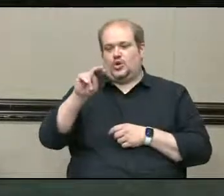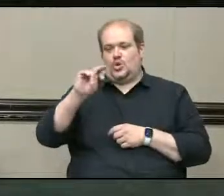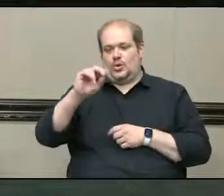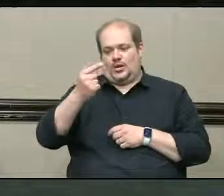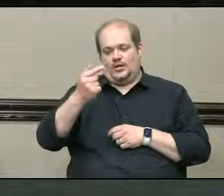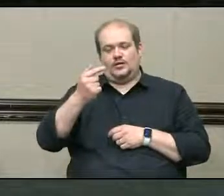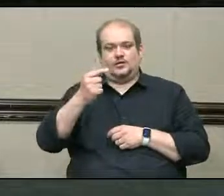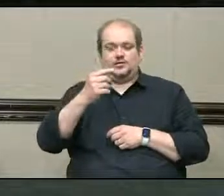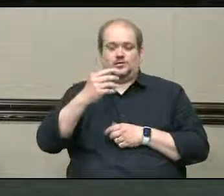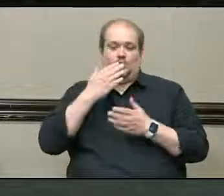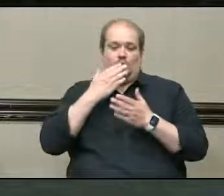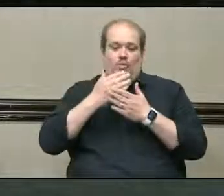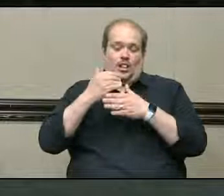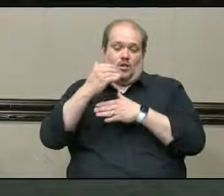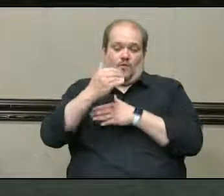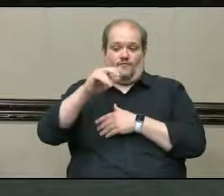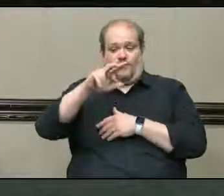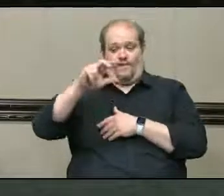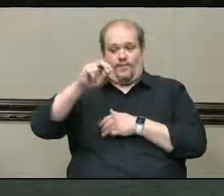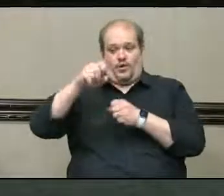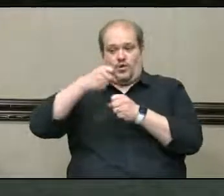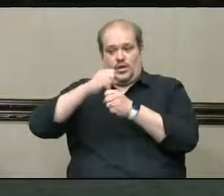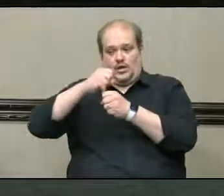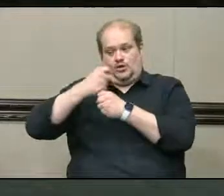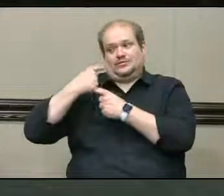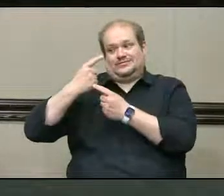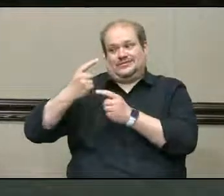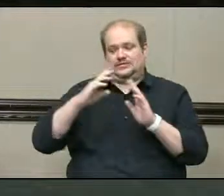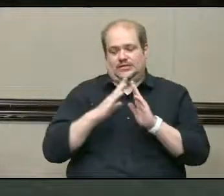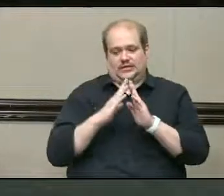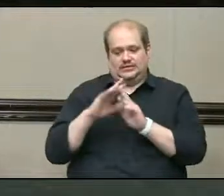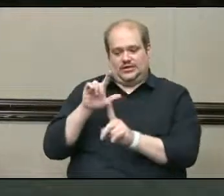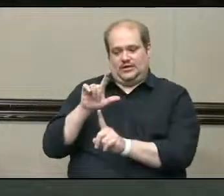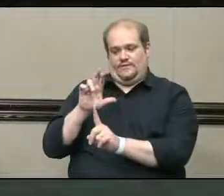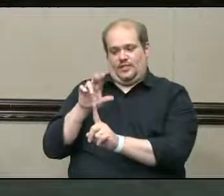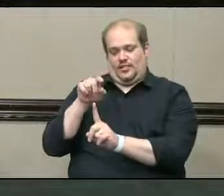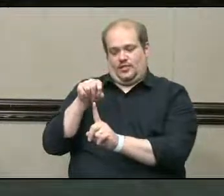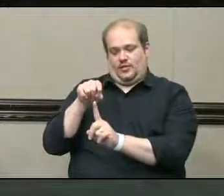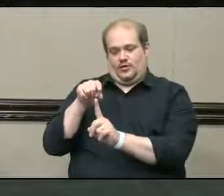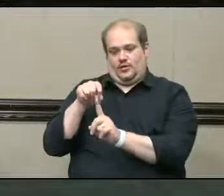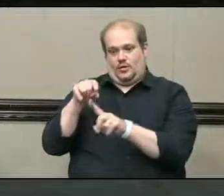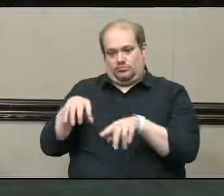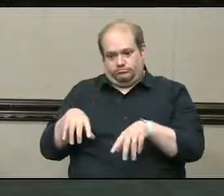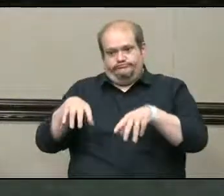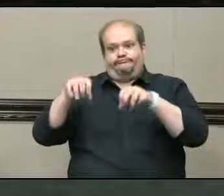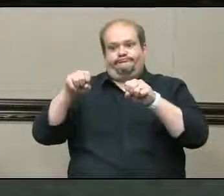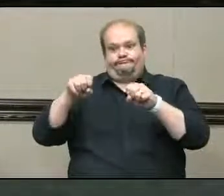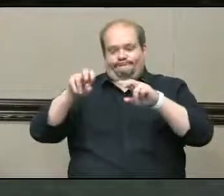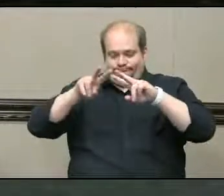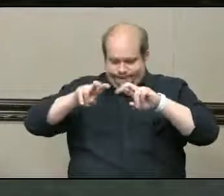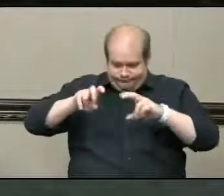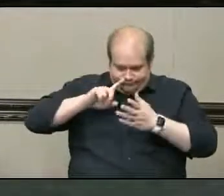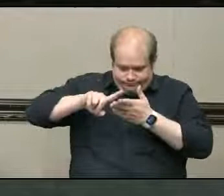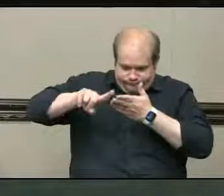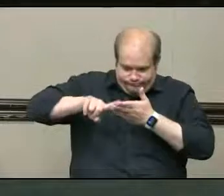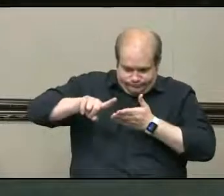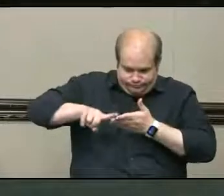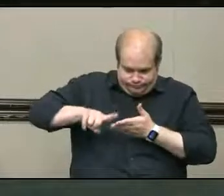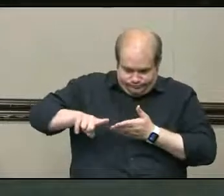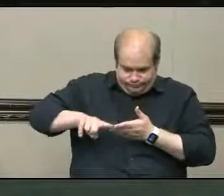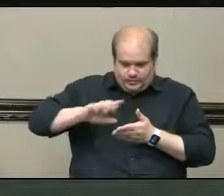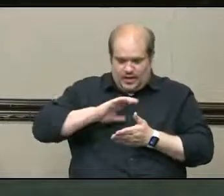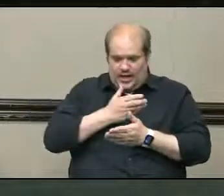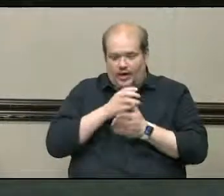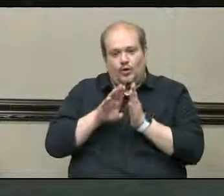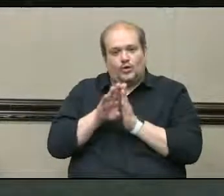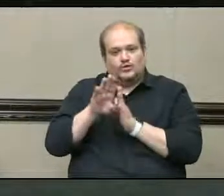been well over 30 years since the City of Little Rock has took this initiative to look at our entire